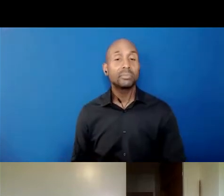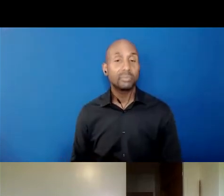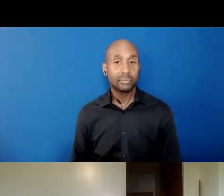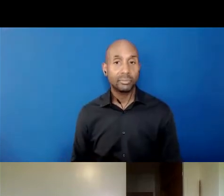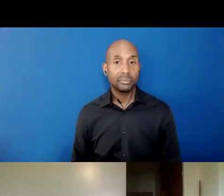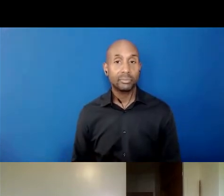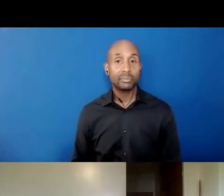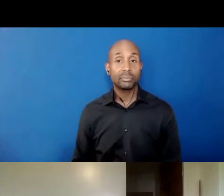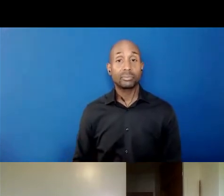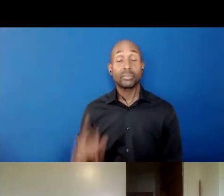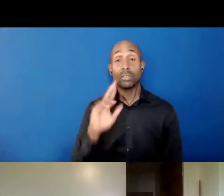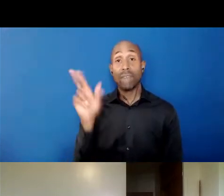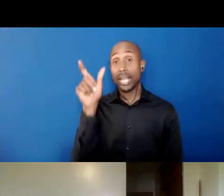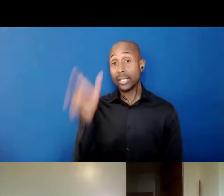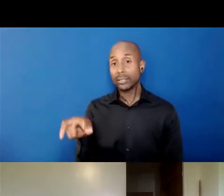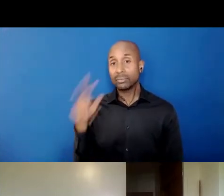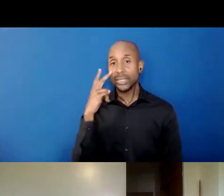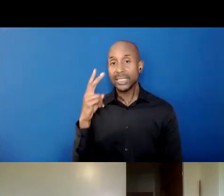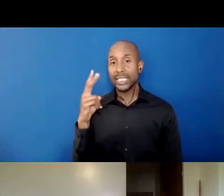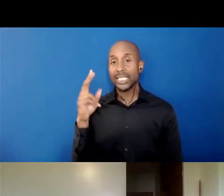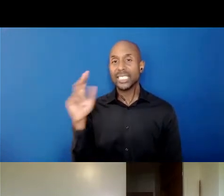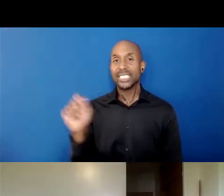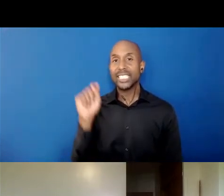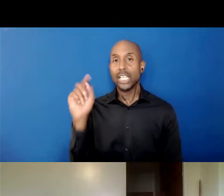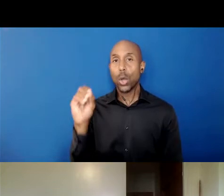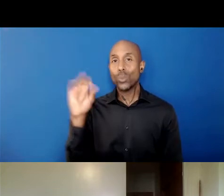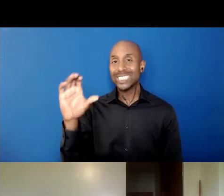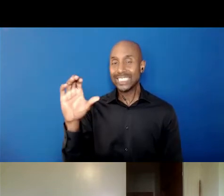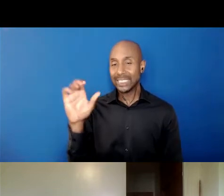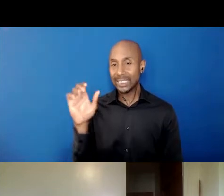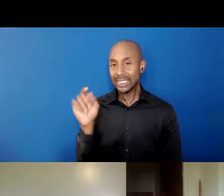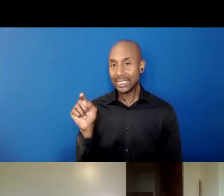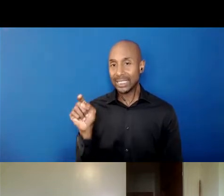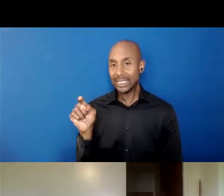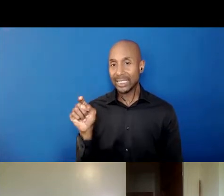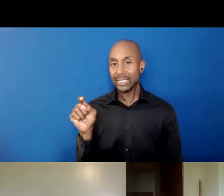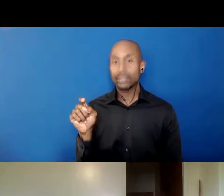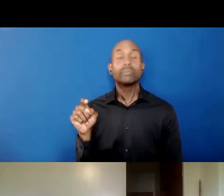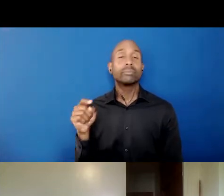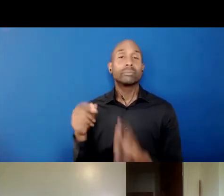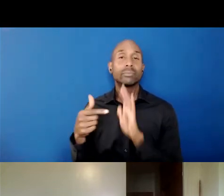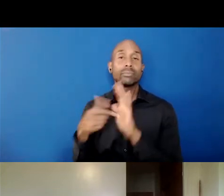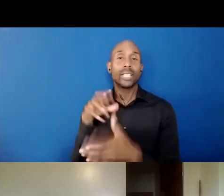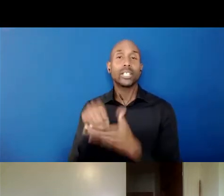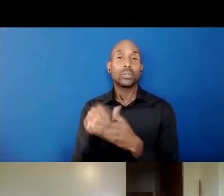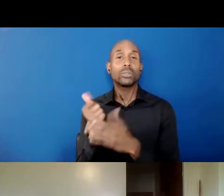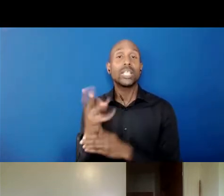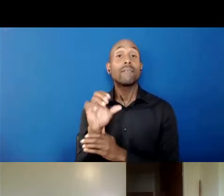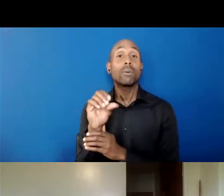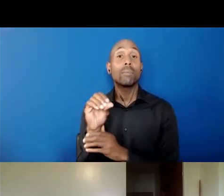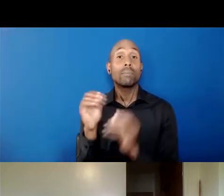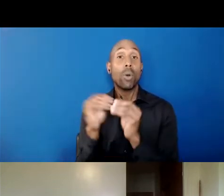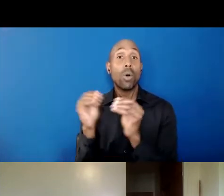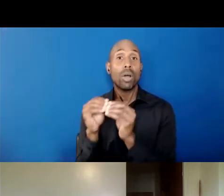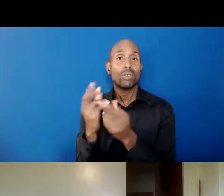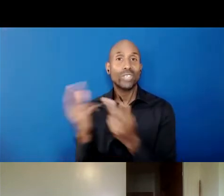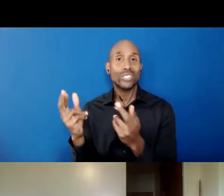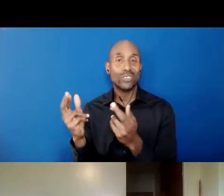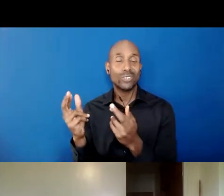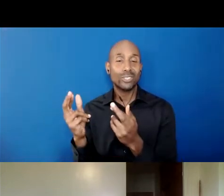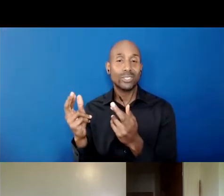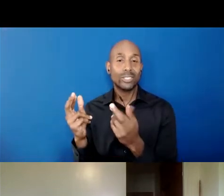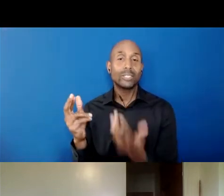contents, which includes some other resources that are valuable to advisors, like knowing what